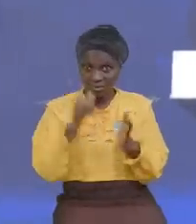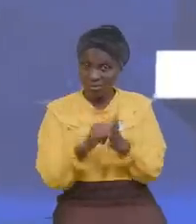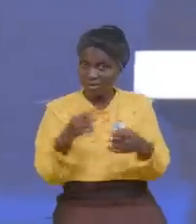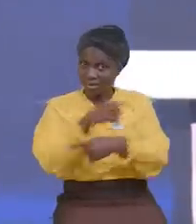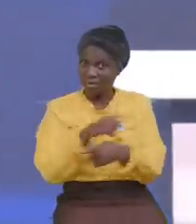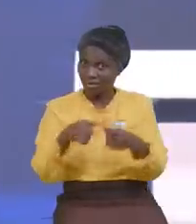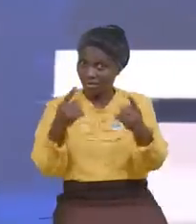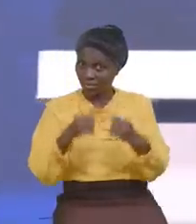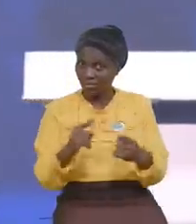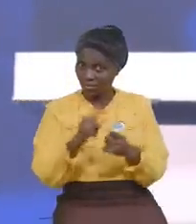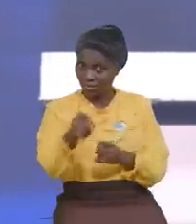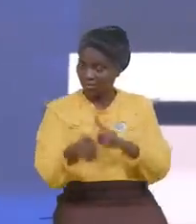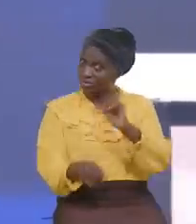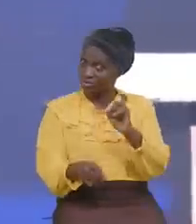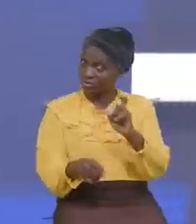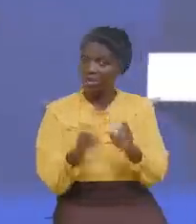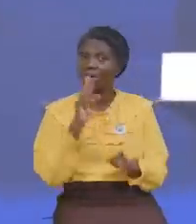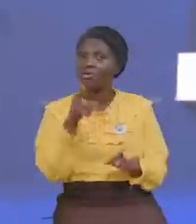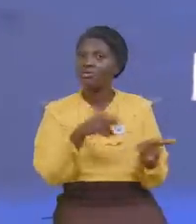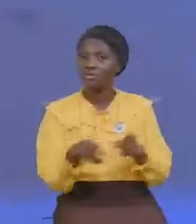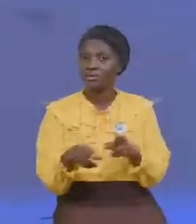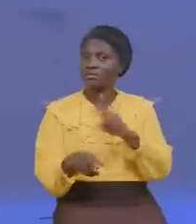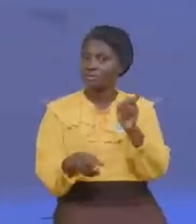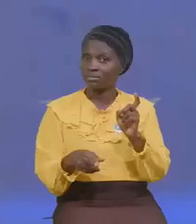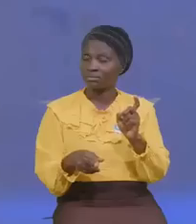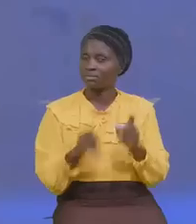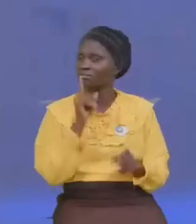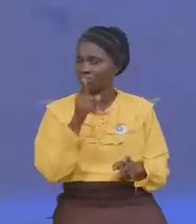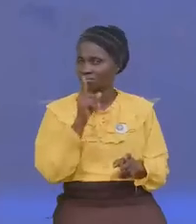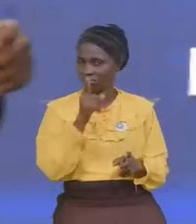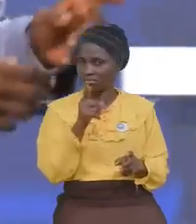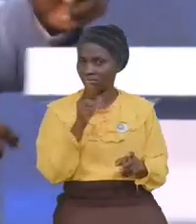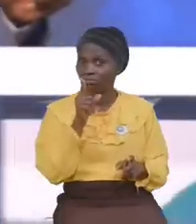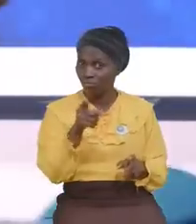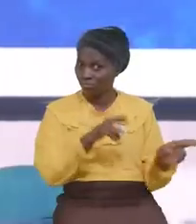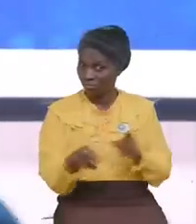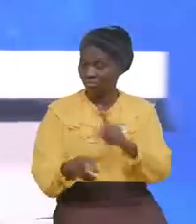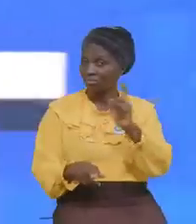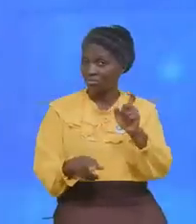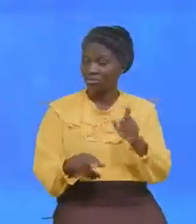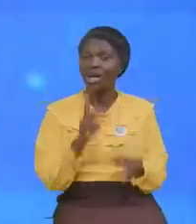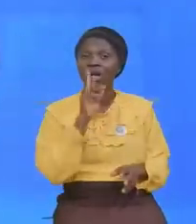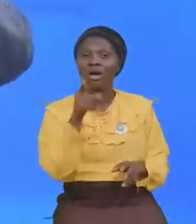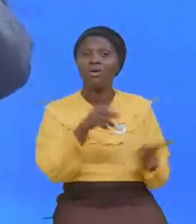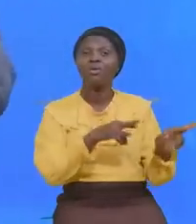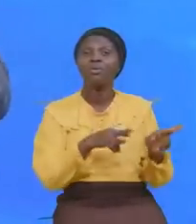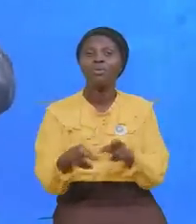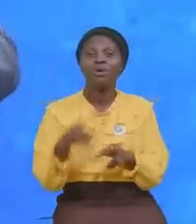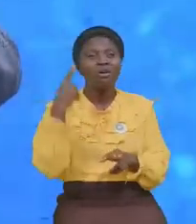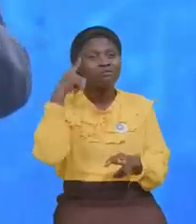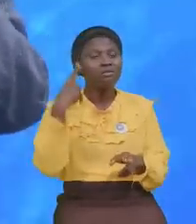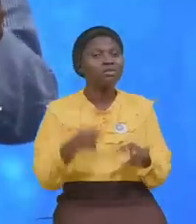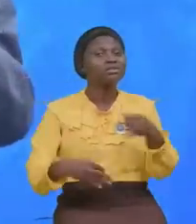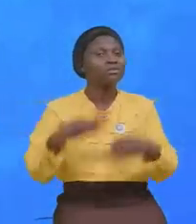Are you ready? Really? Are you ready? Are you ready for the